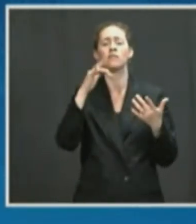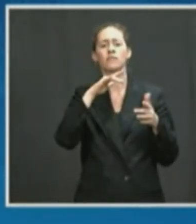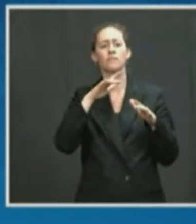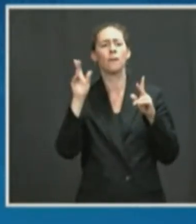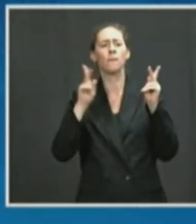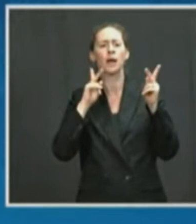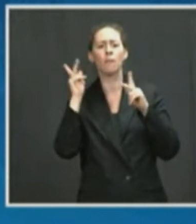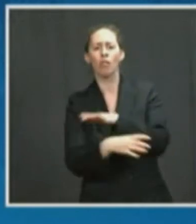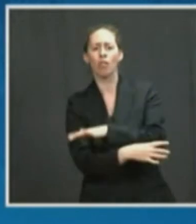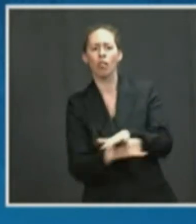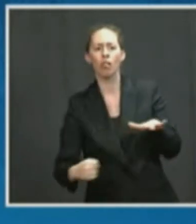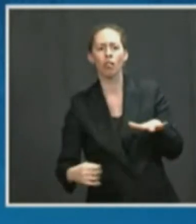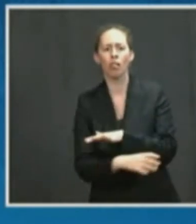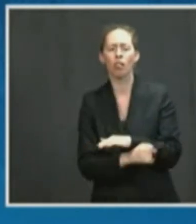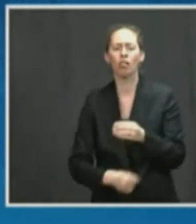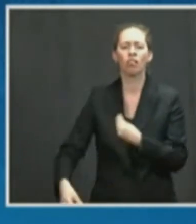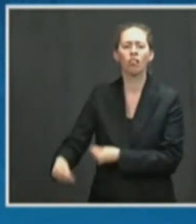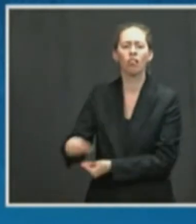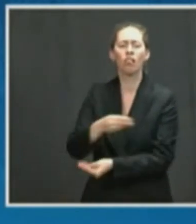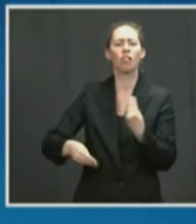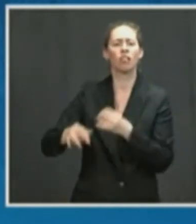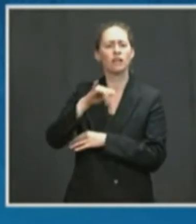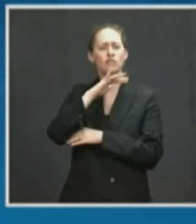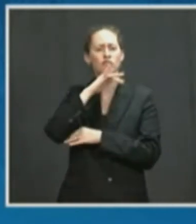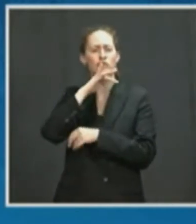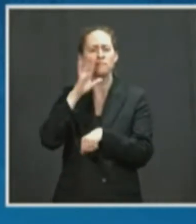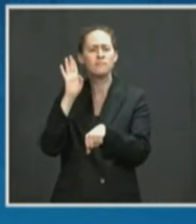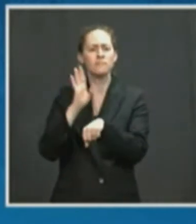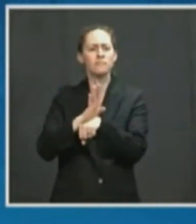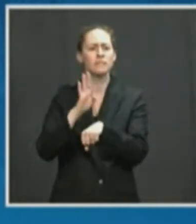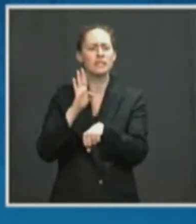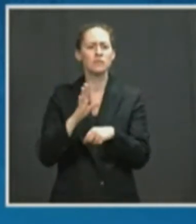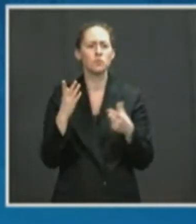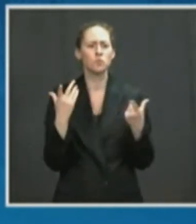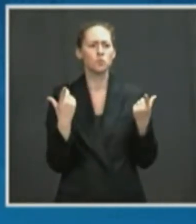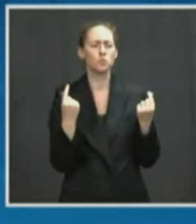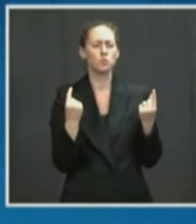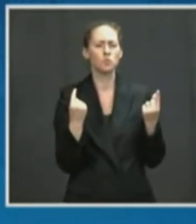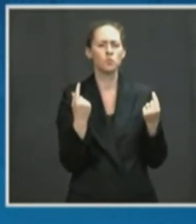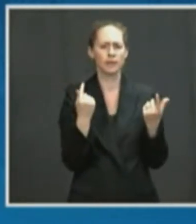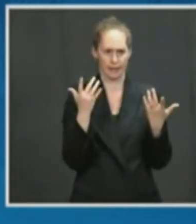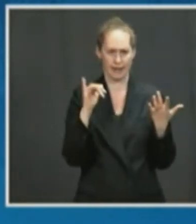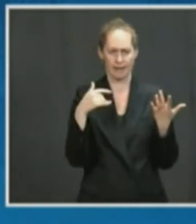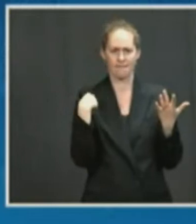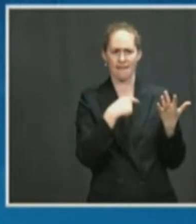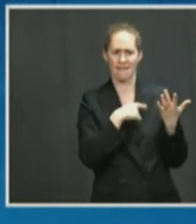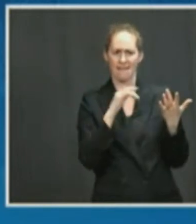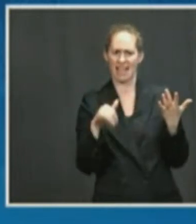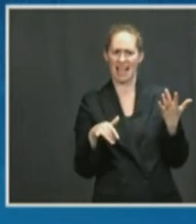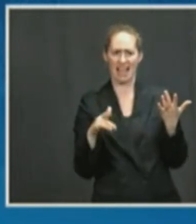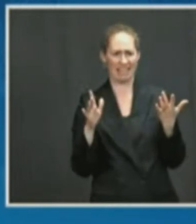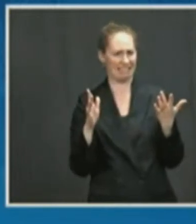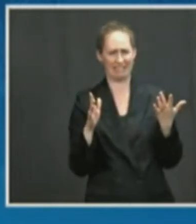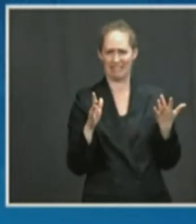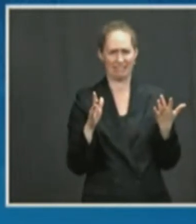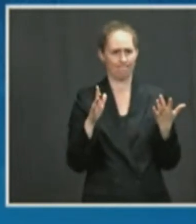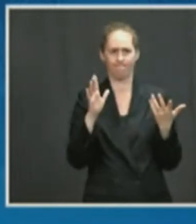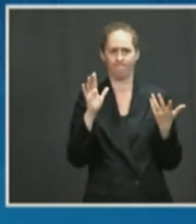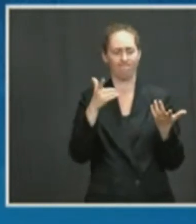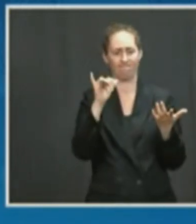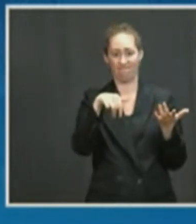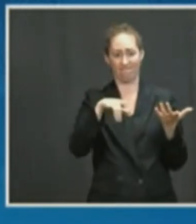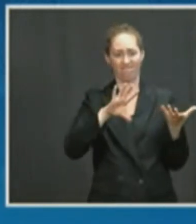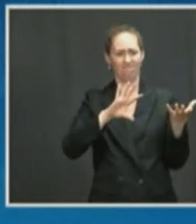borders, undermining the security of both the people of Guatemala and the people of the United States.